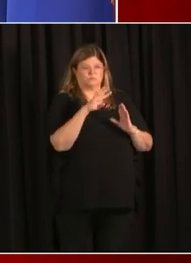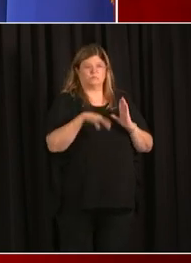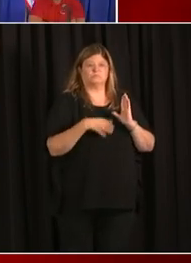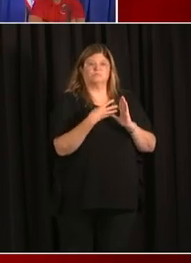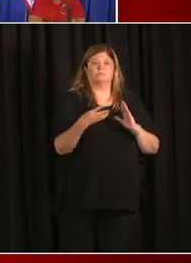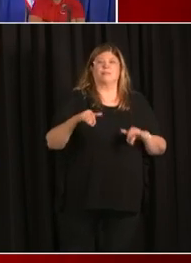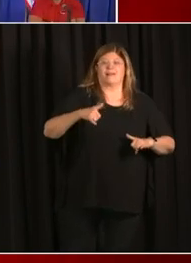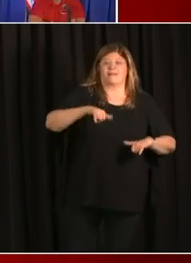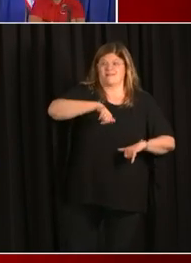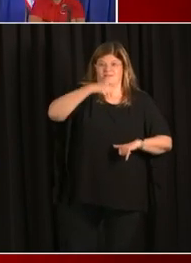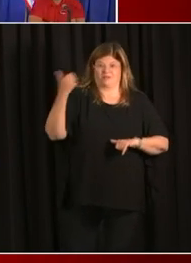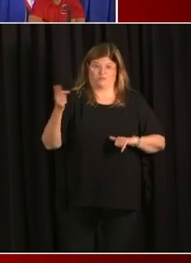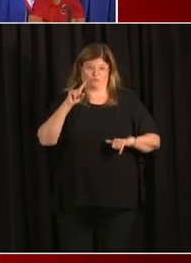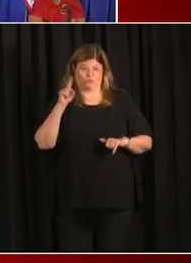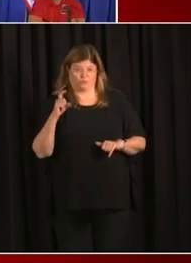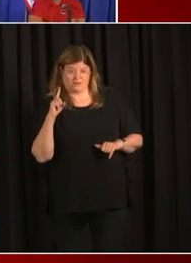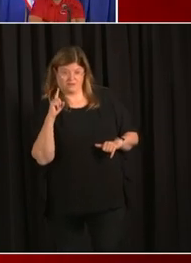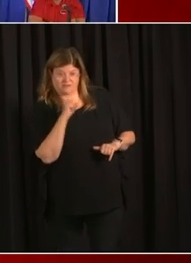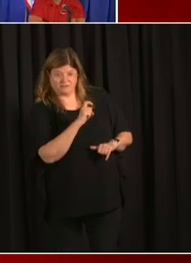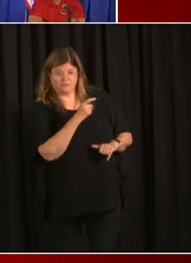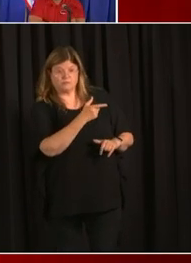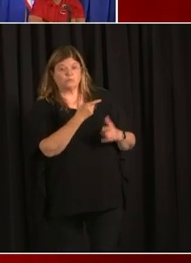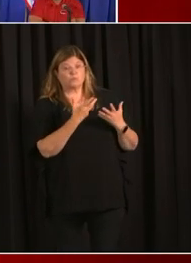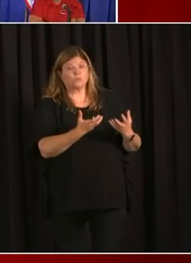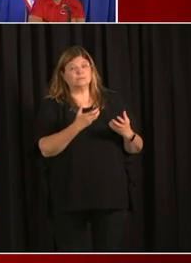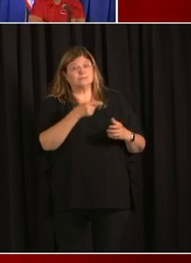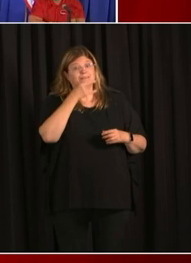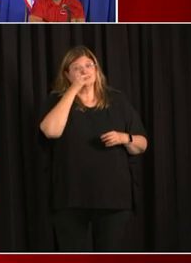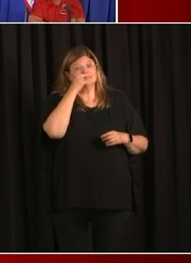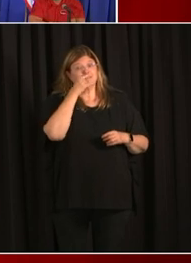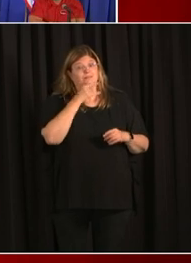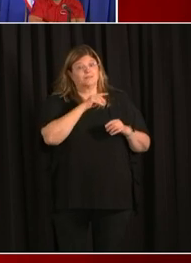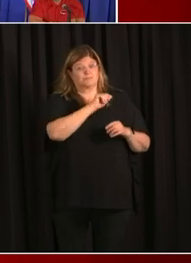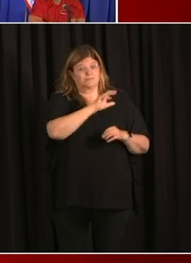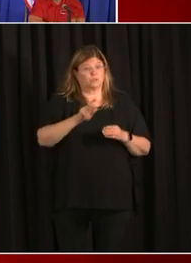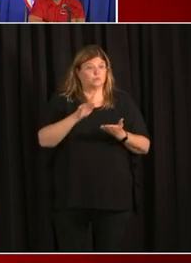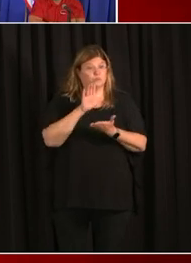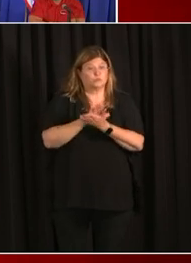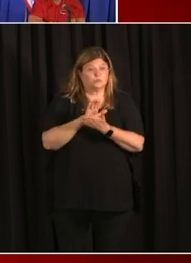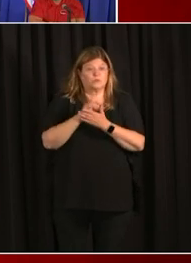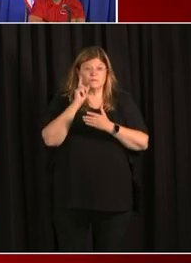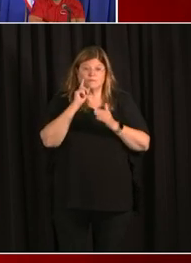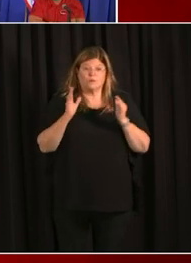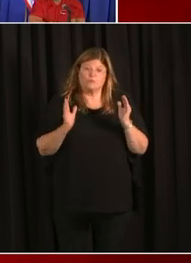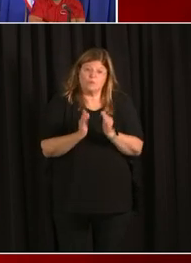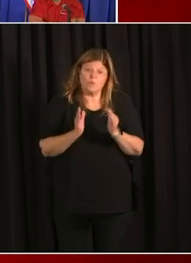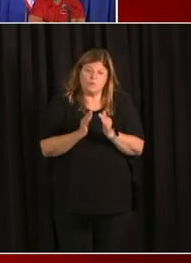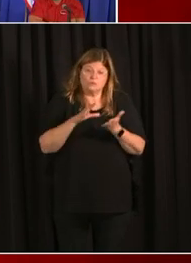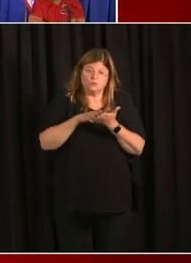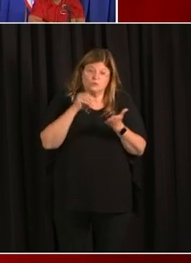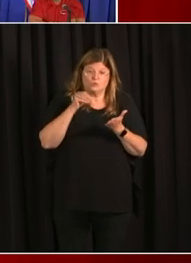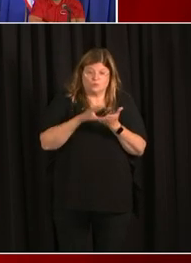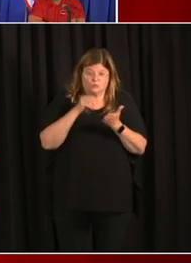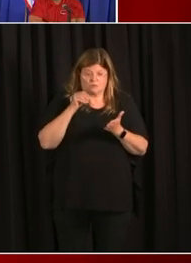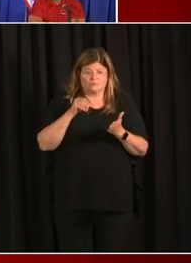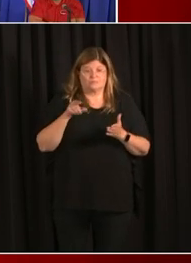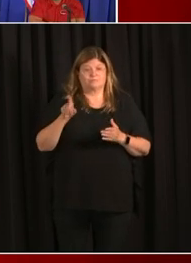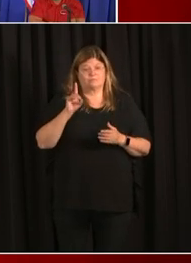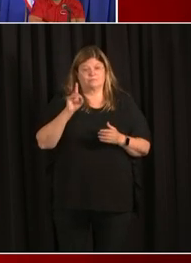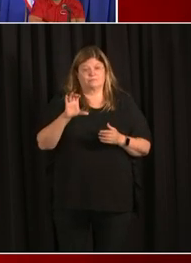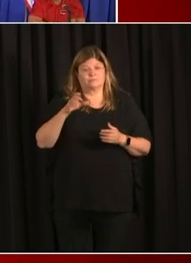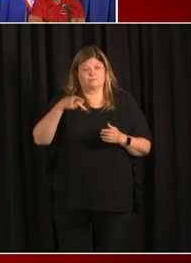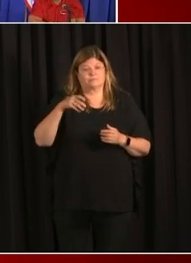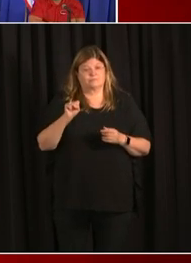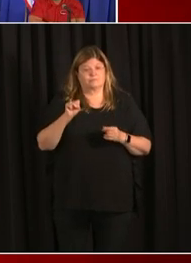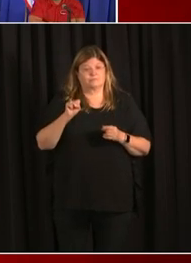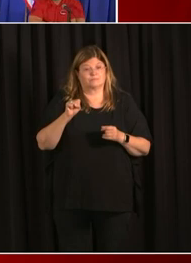back some kids for some small in-person learning in DCPS. The city administrator said something similar